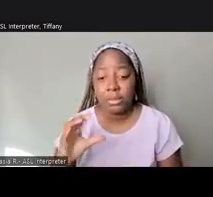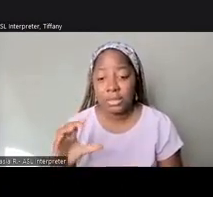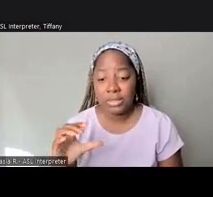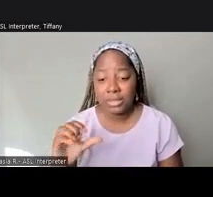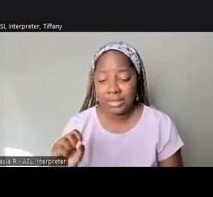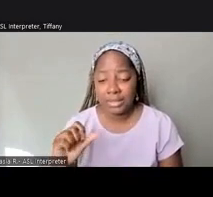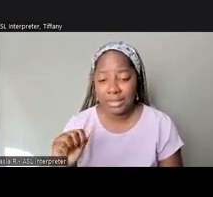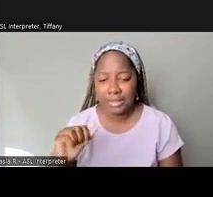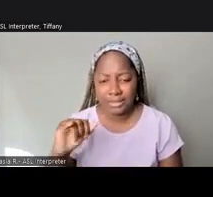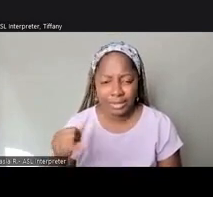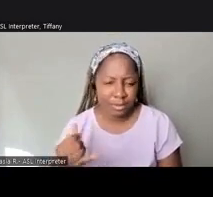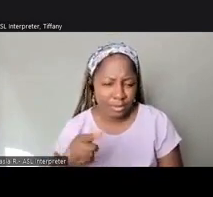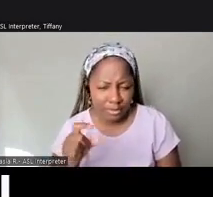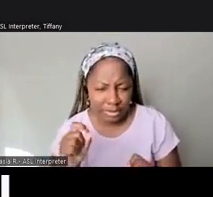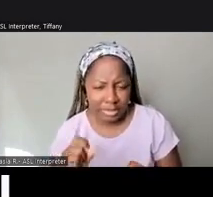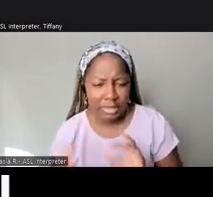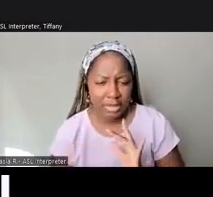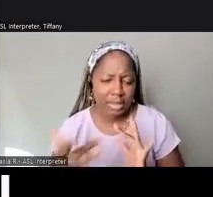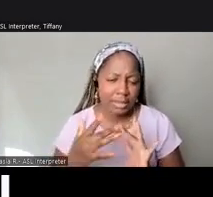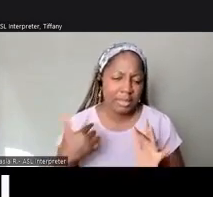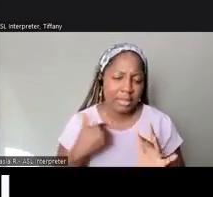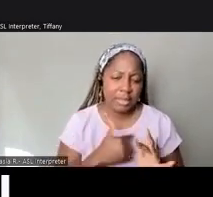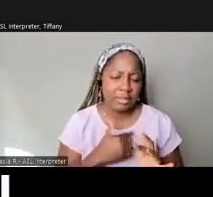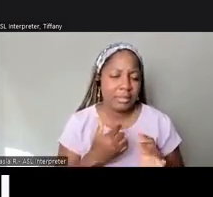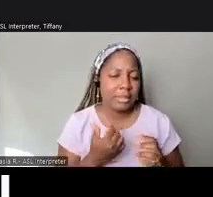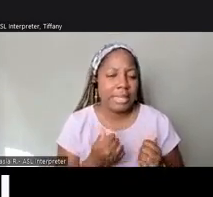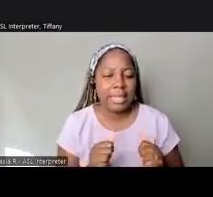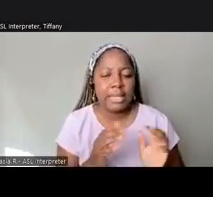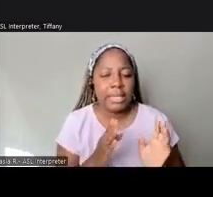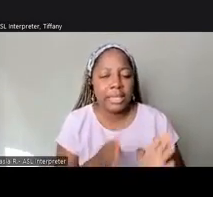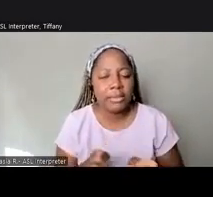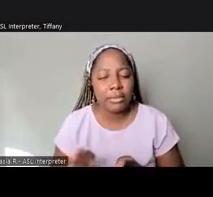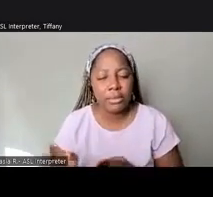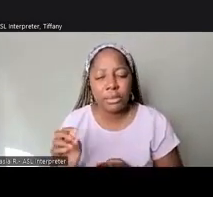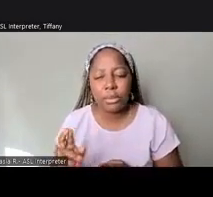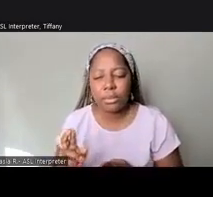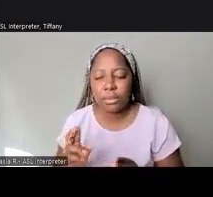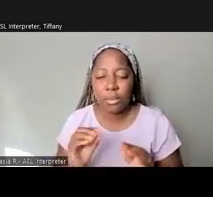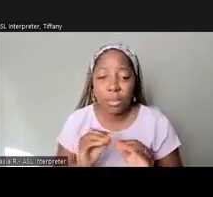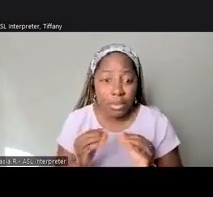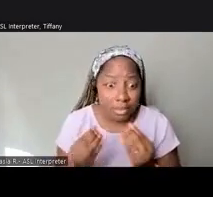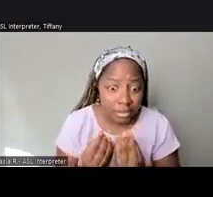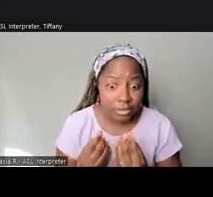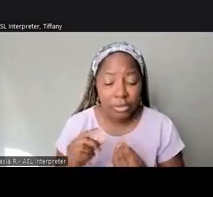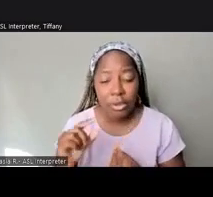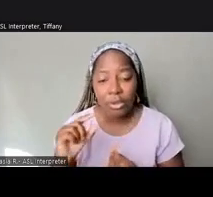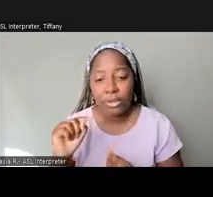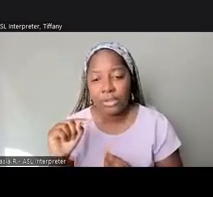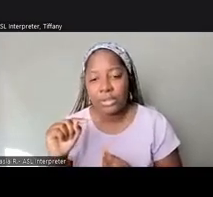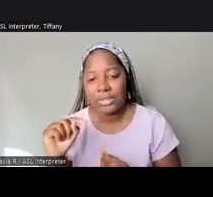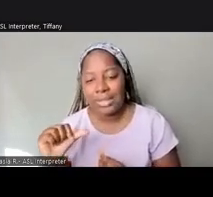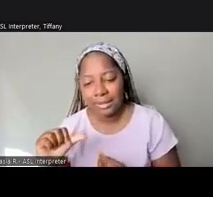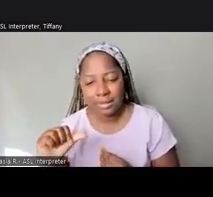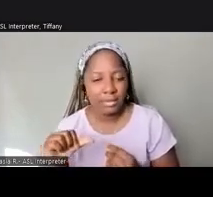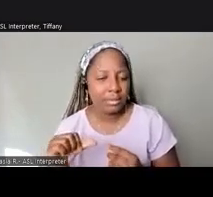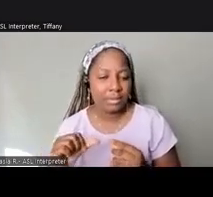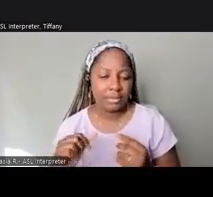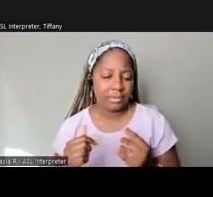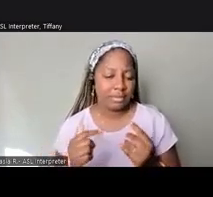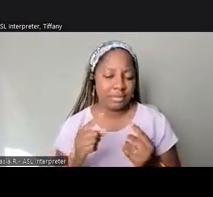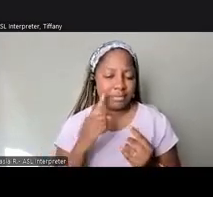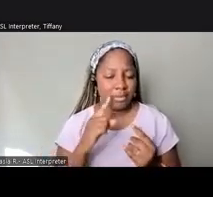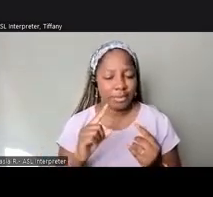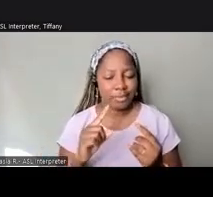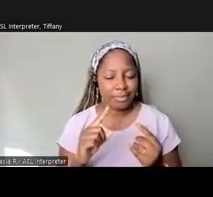any individual or organizational technical assistance needs you may have on the different ranges